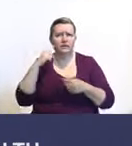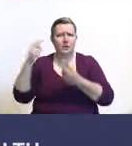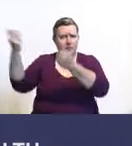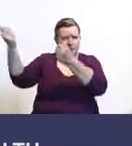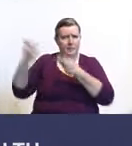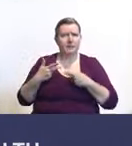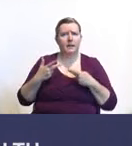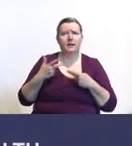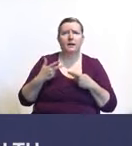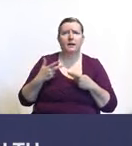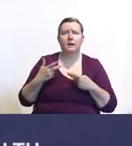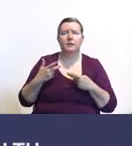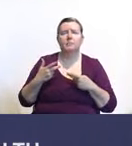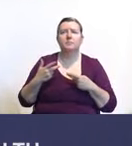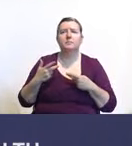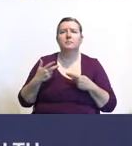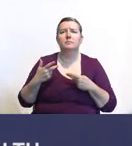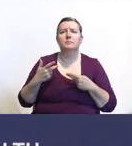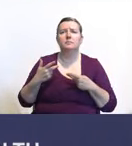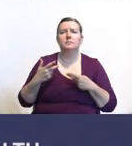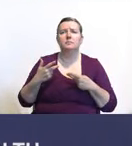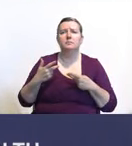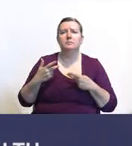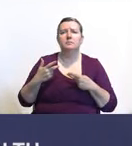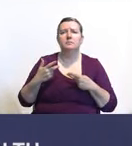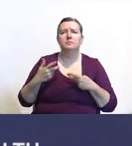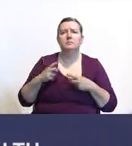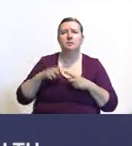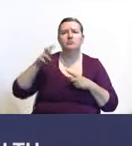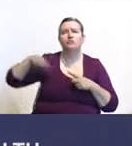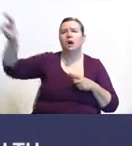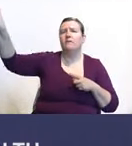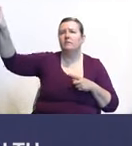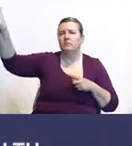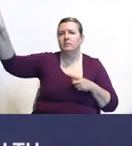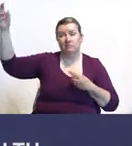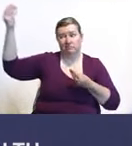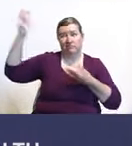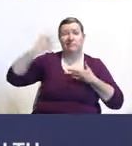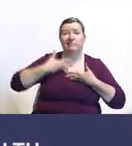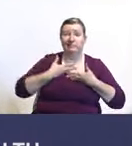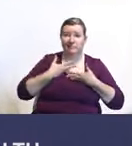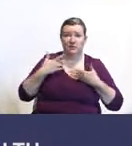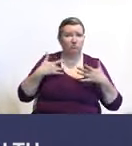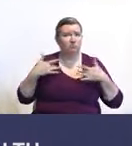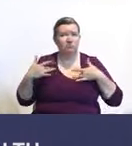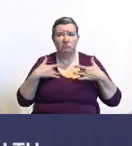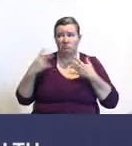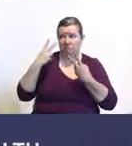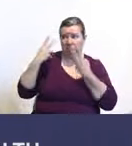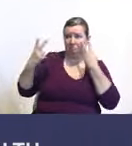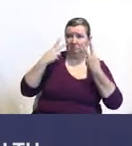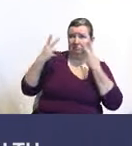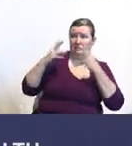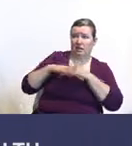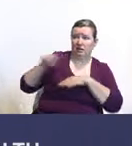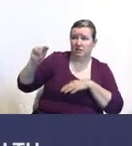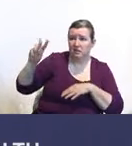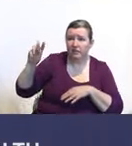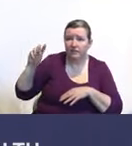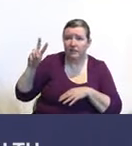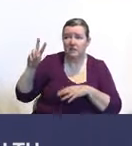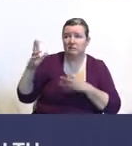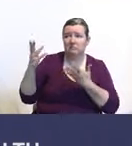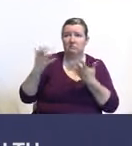from basically a mission there and expressed the concern, obviously, that we're seeing play out on television. But